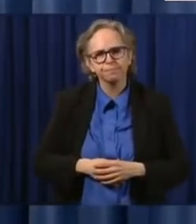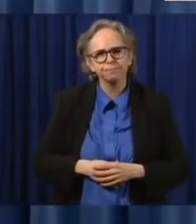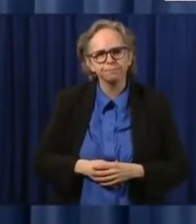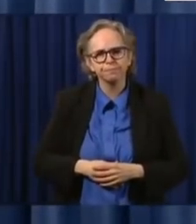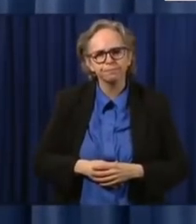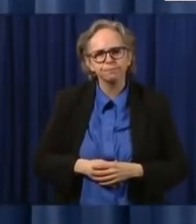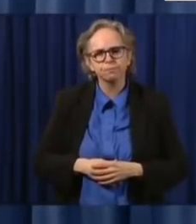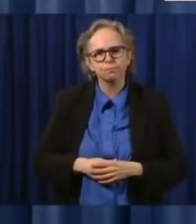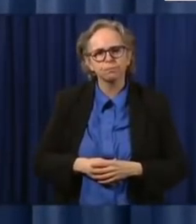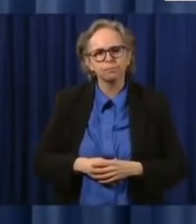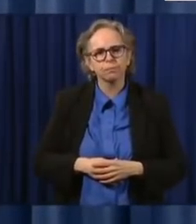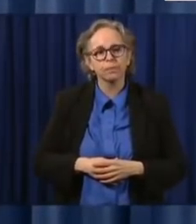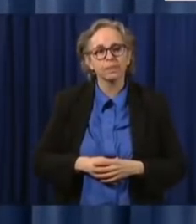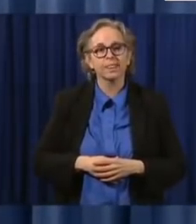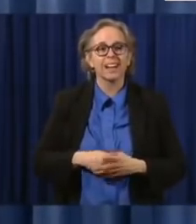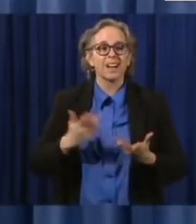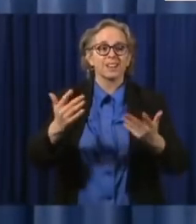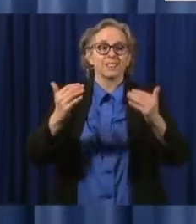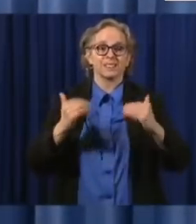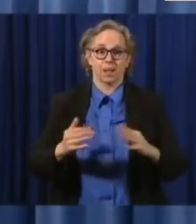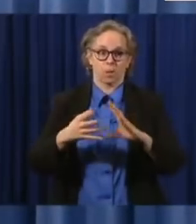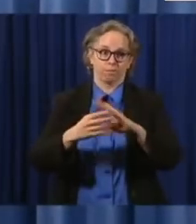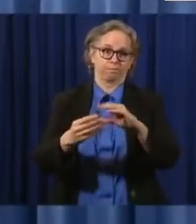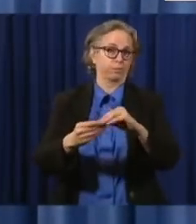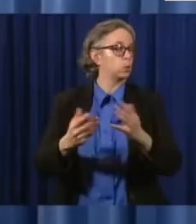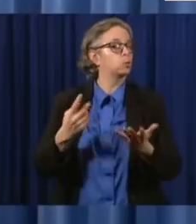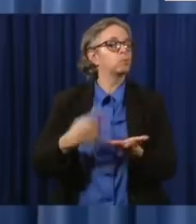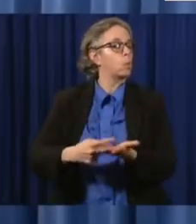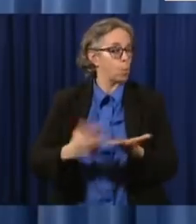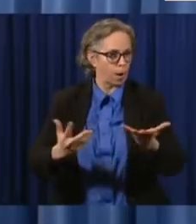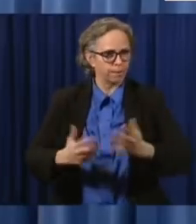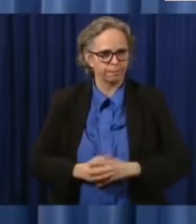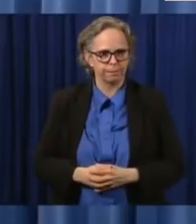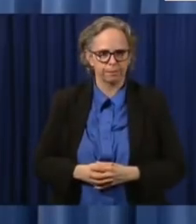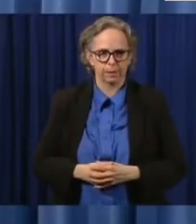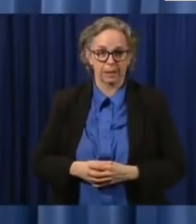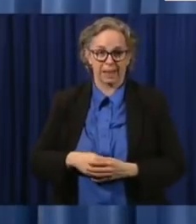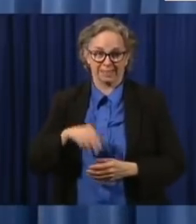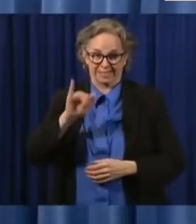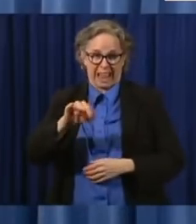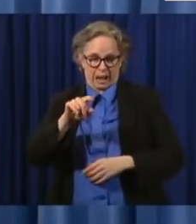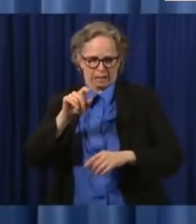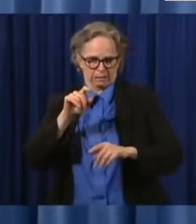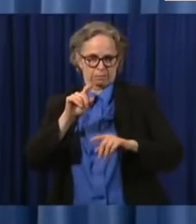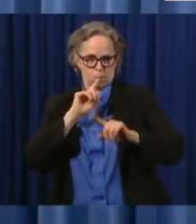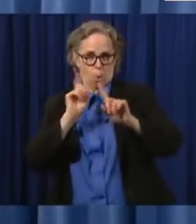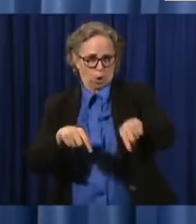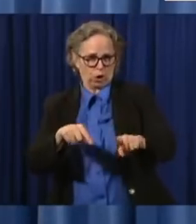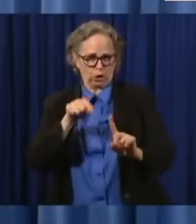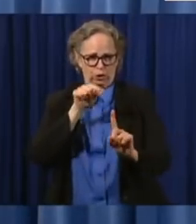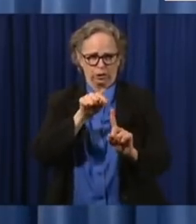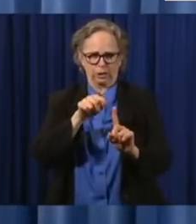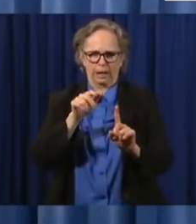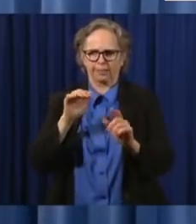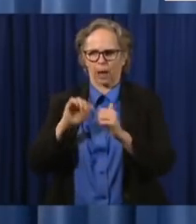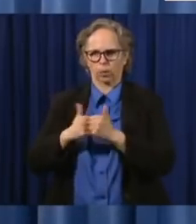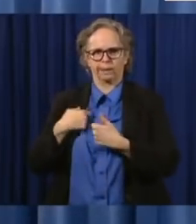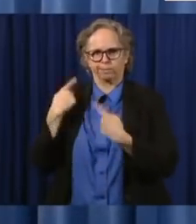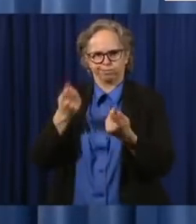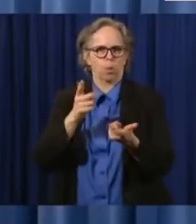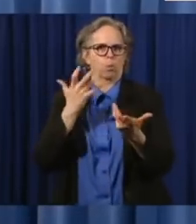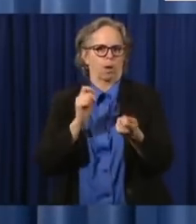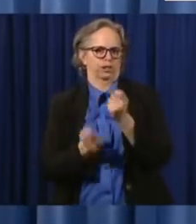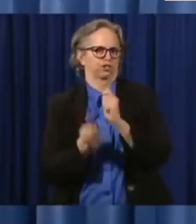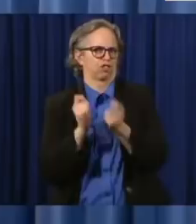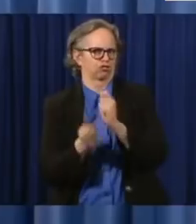So let me talk about a revision of the order that we're issuing today. I want to go back